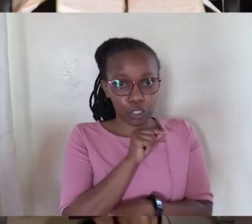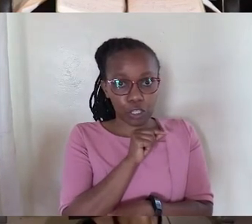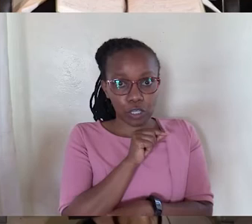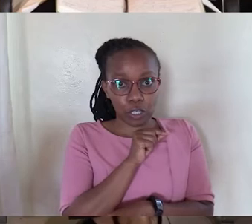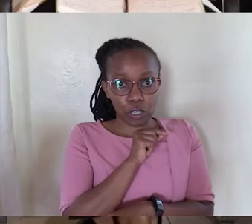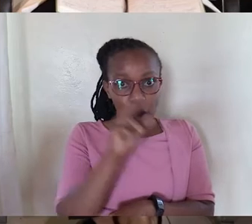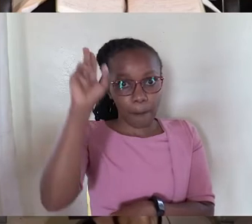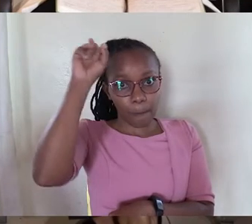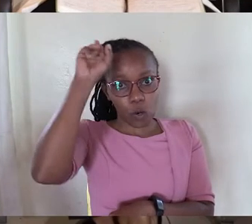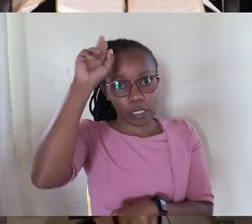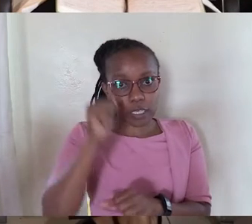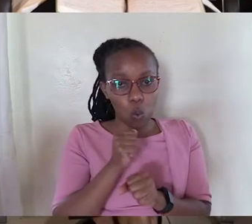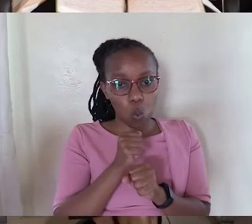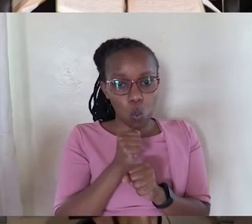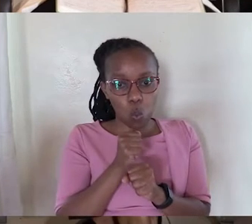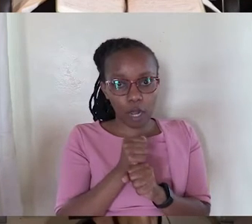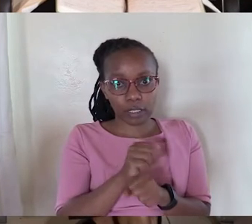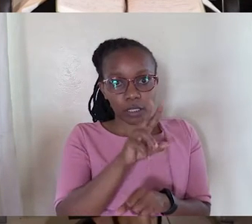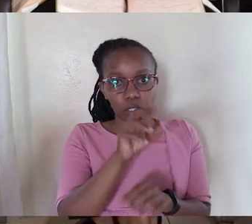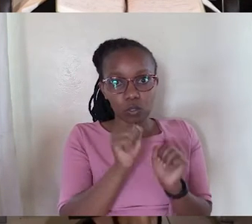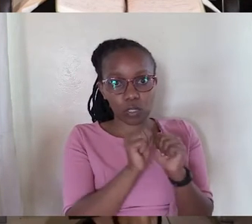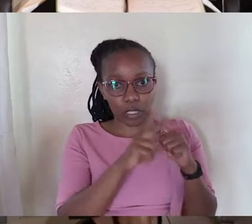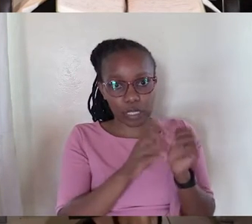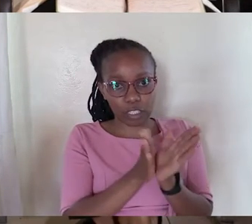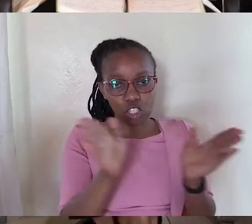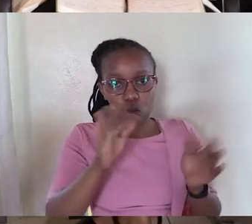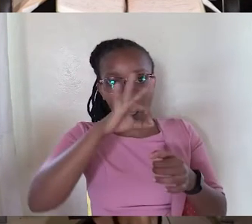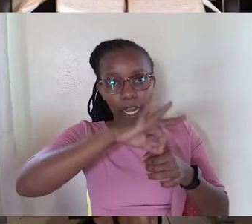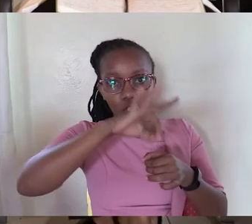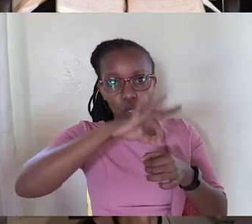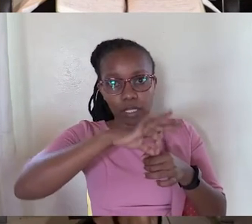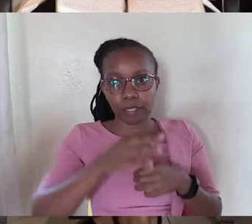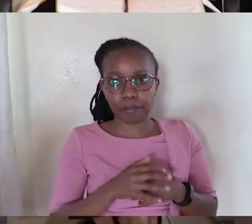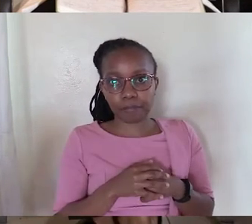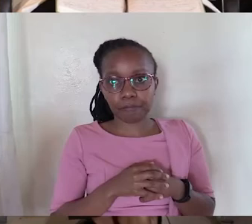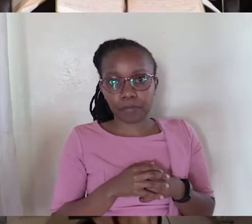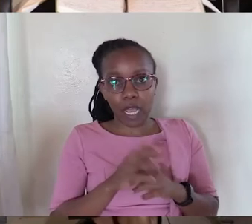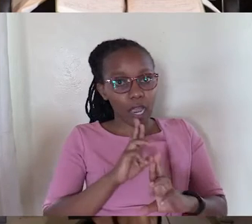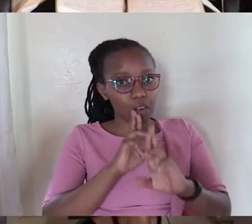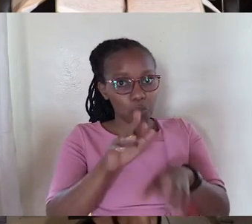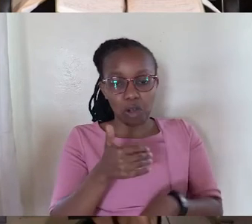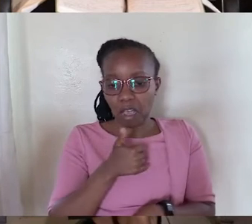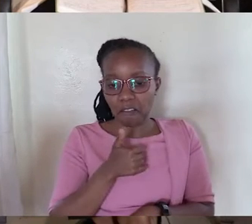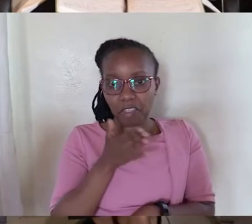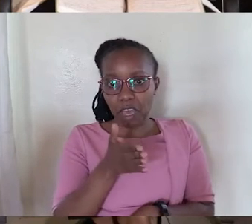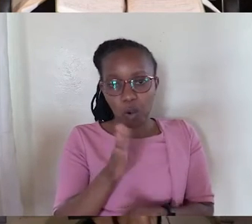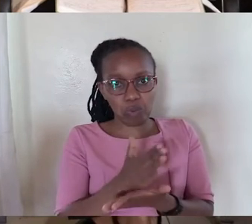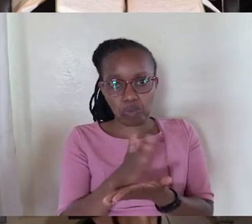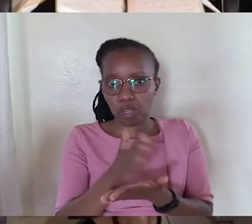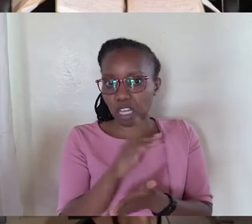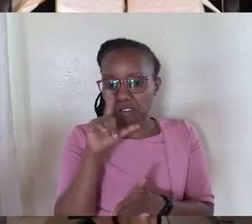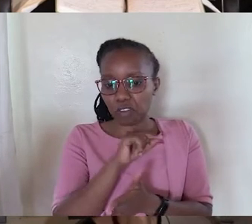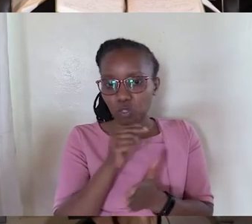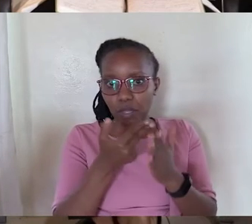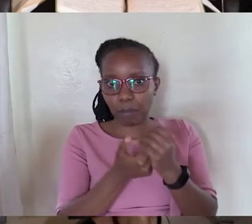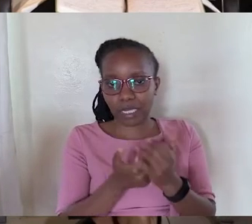policing operation around the 2017 general elections, and in fact publish a report which we shared with our